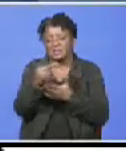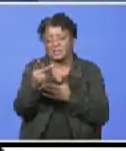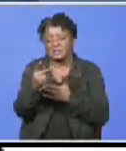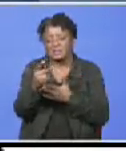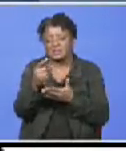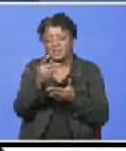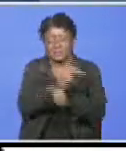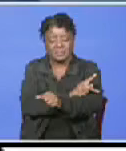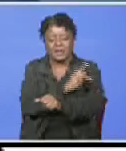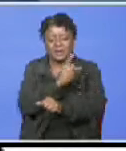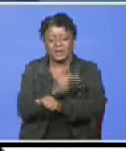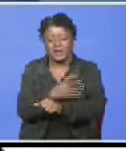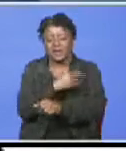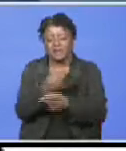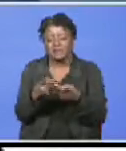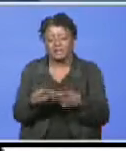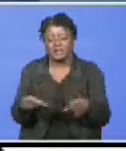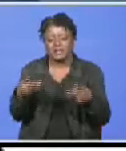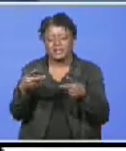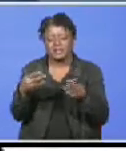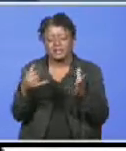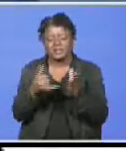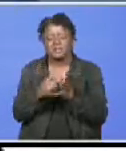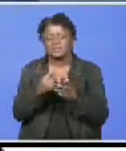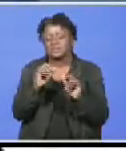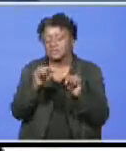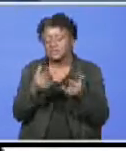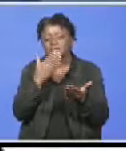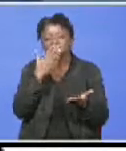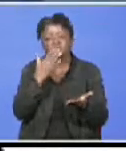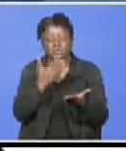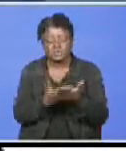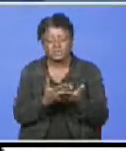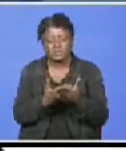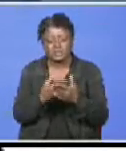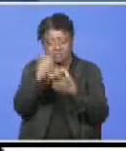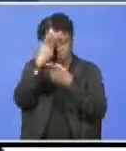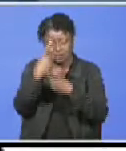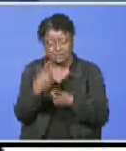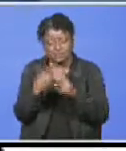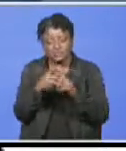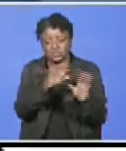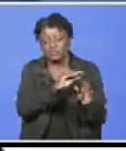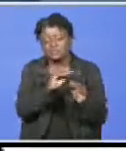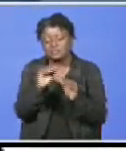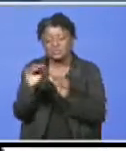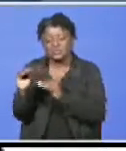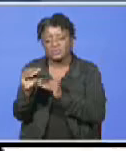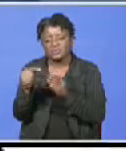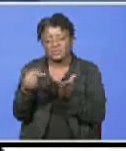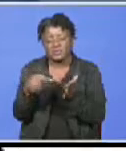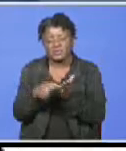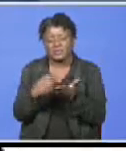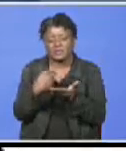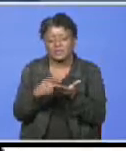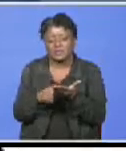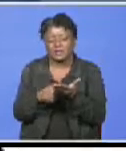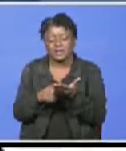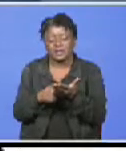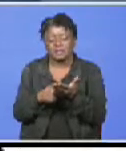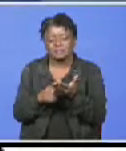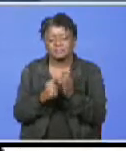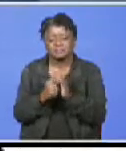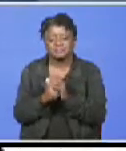so it's just good governance, good prudent sense to remove this denomination from our suite of